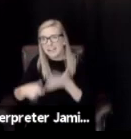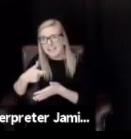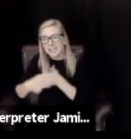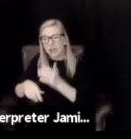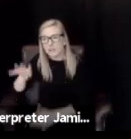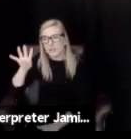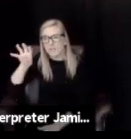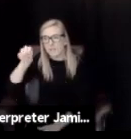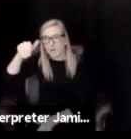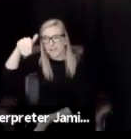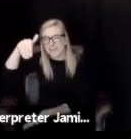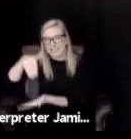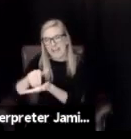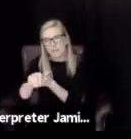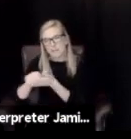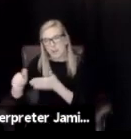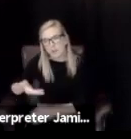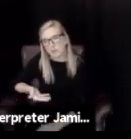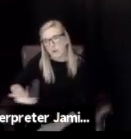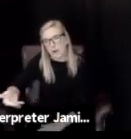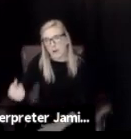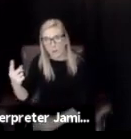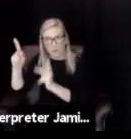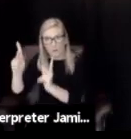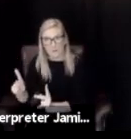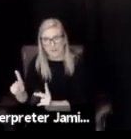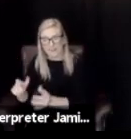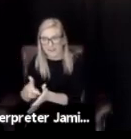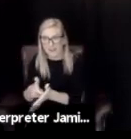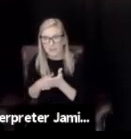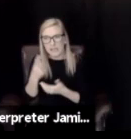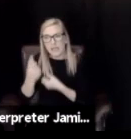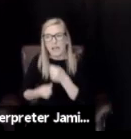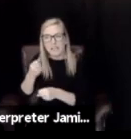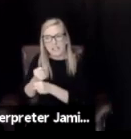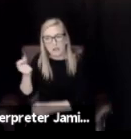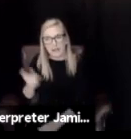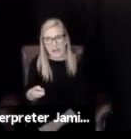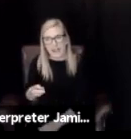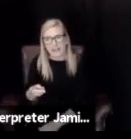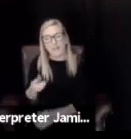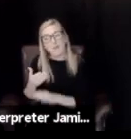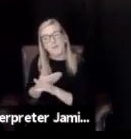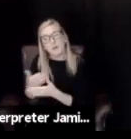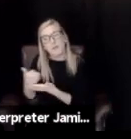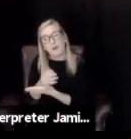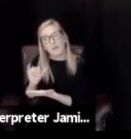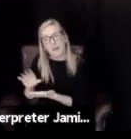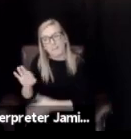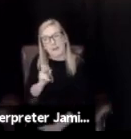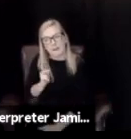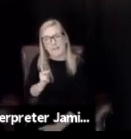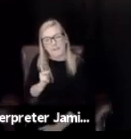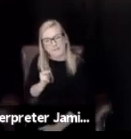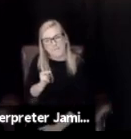to take about a year and a half before you ever even see their salary plus the $40,000 that you invest in getting